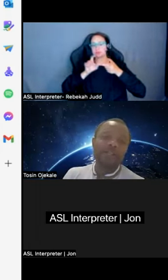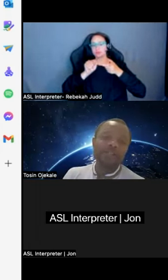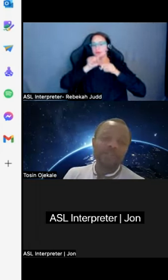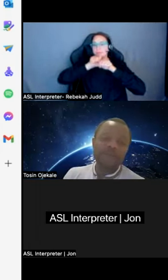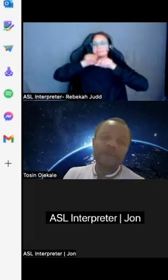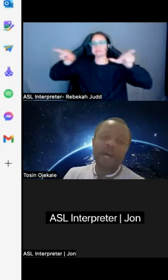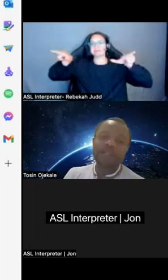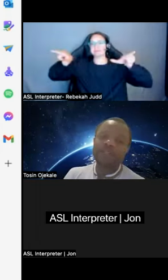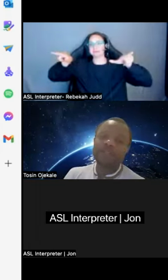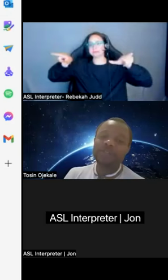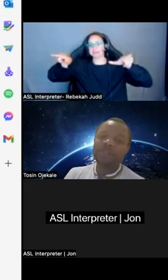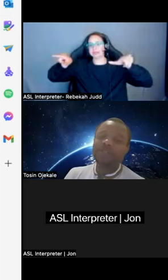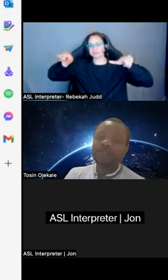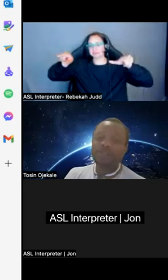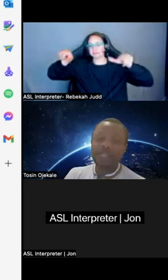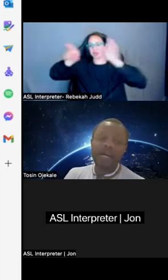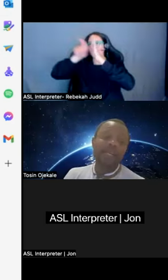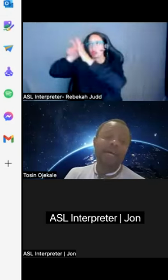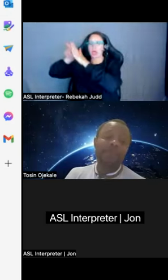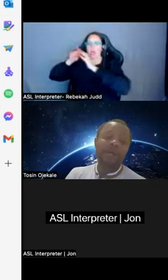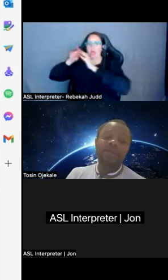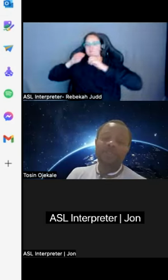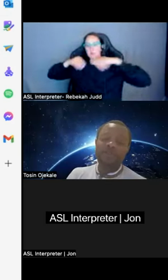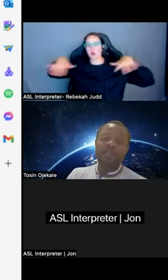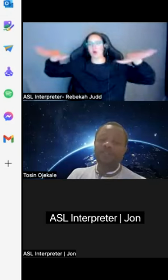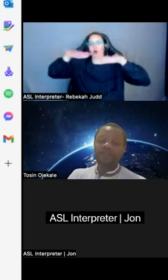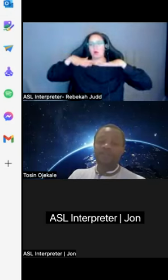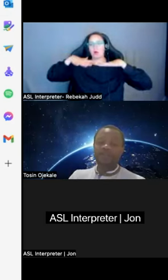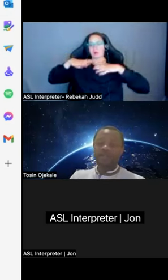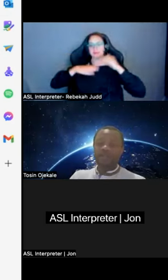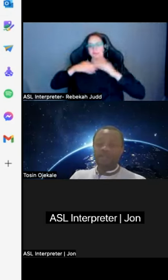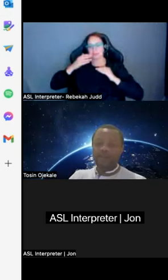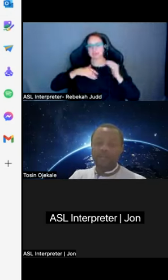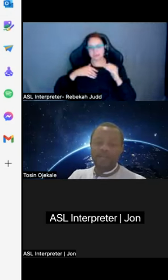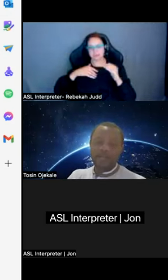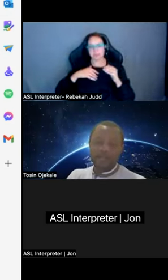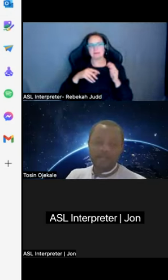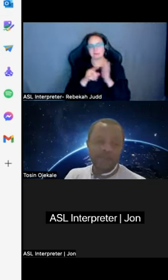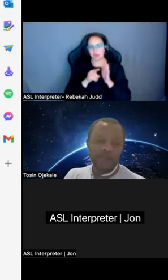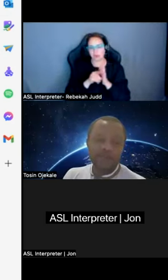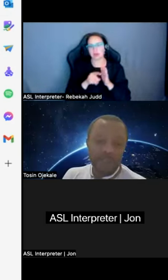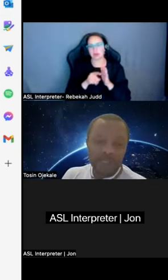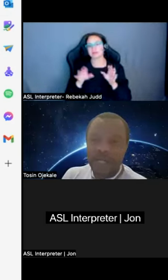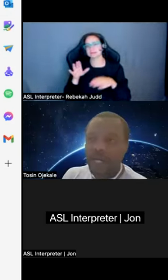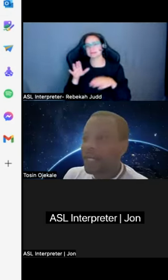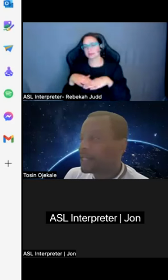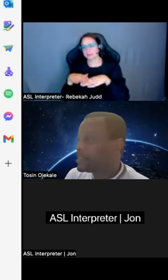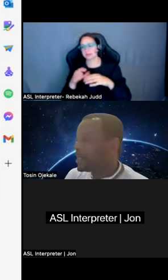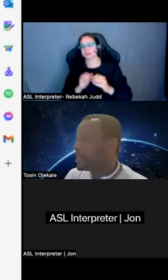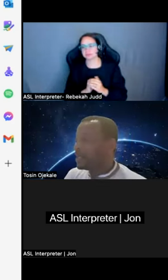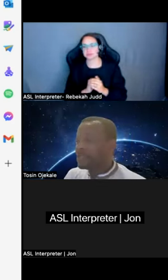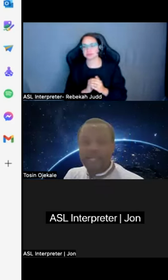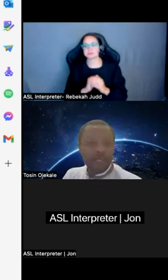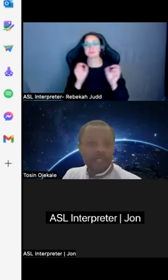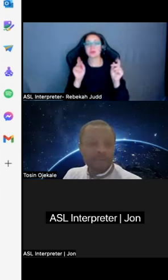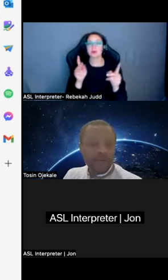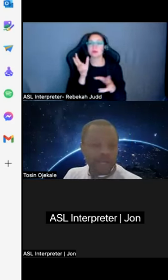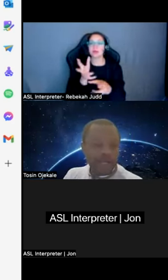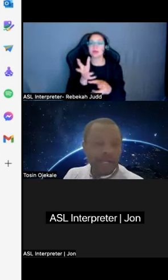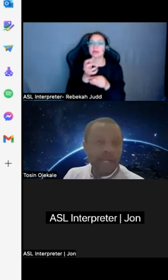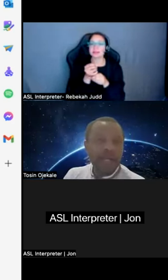other unit for actions using the alarm and notifications. Okay, so let's take a 10